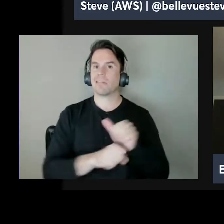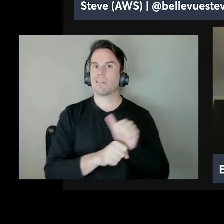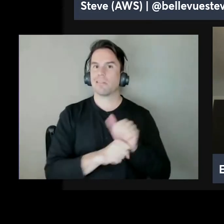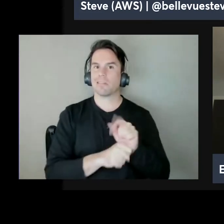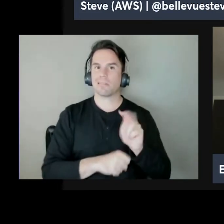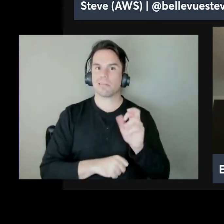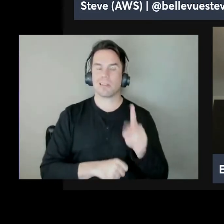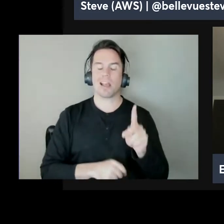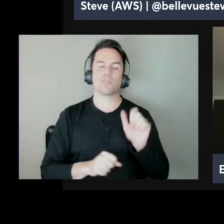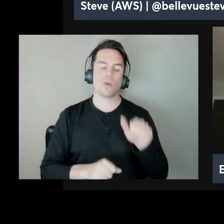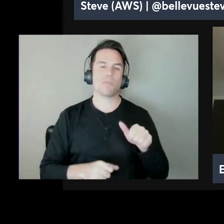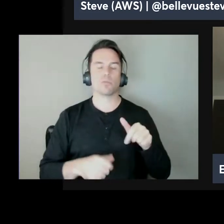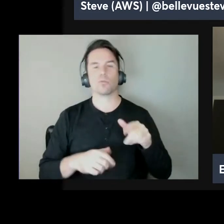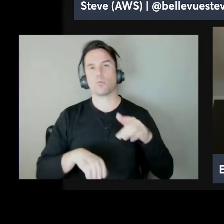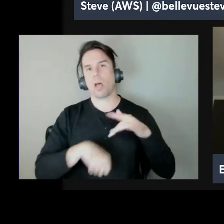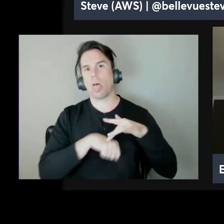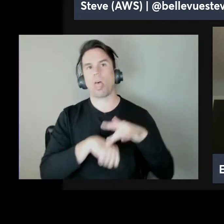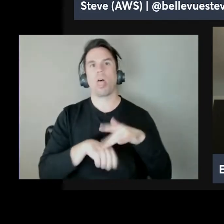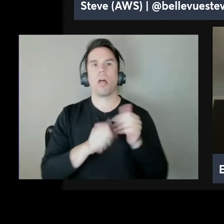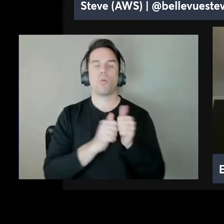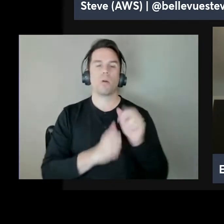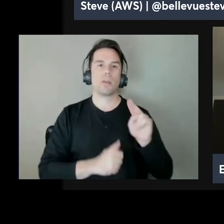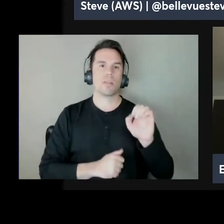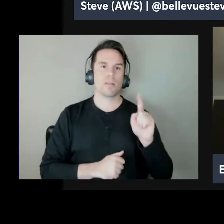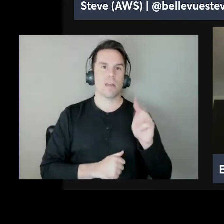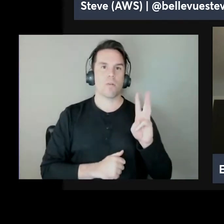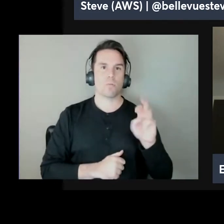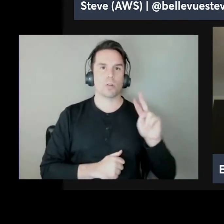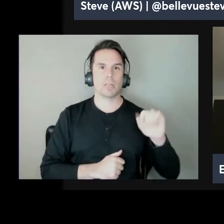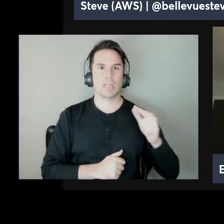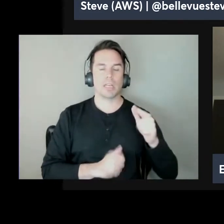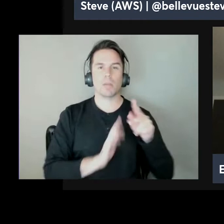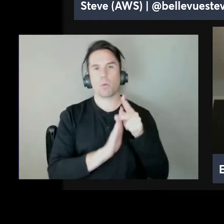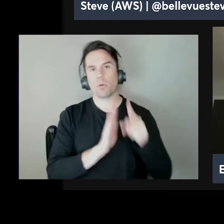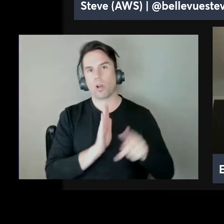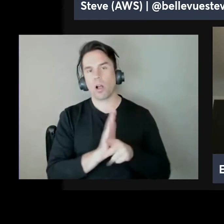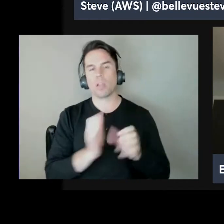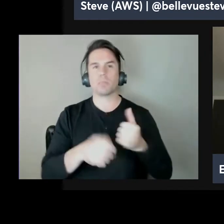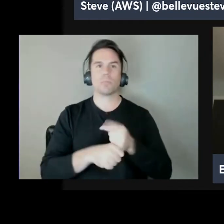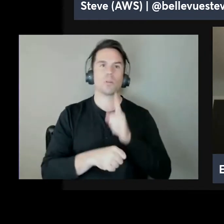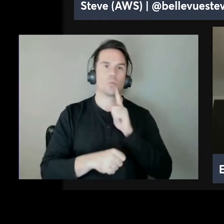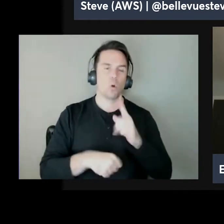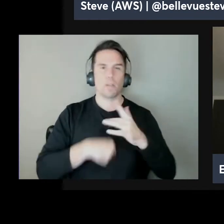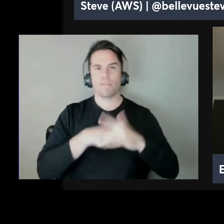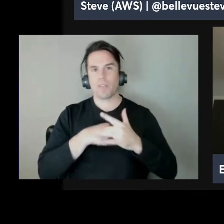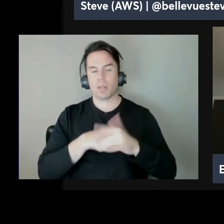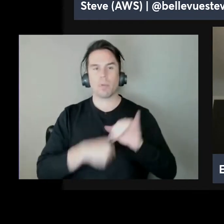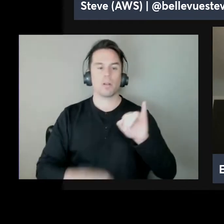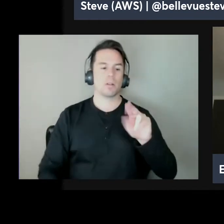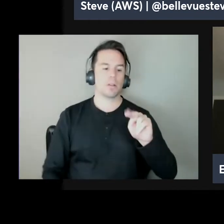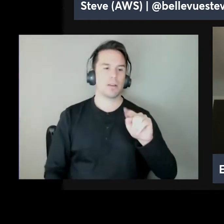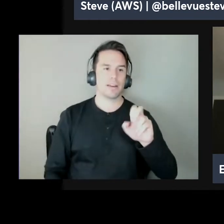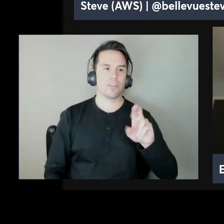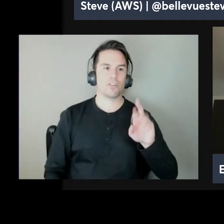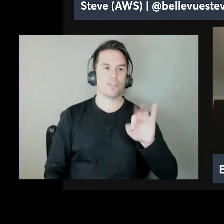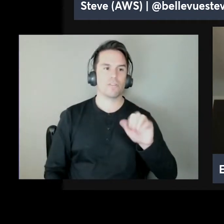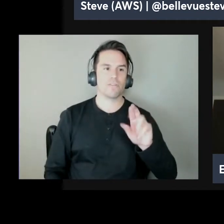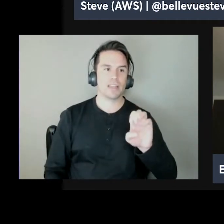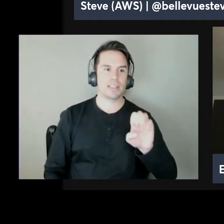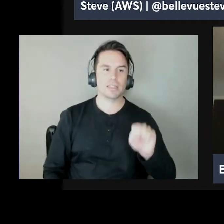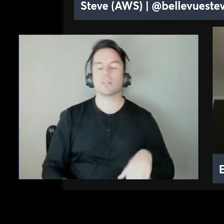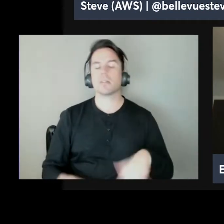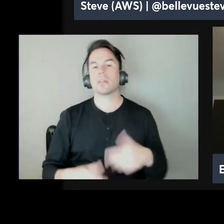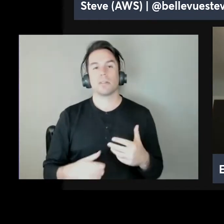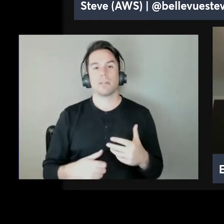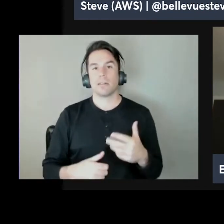protocols, ensure that a particular network interface are available, which a data scientist doesn't want to do it by themselves, right? And that's where